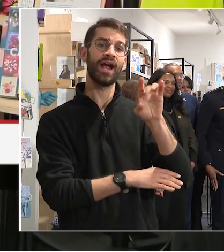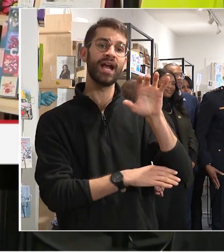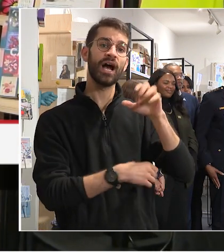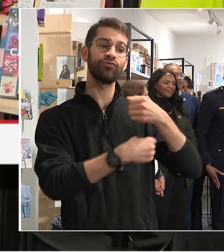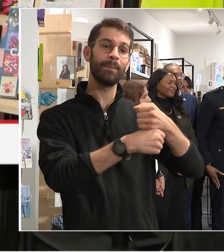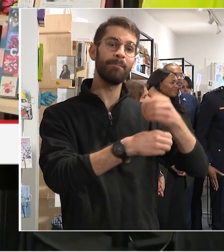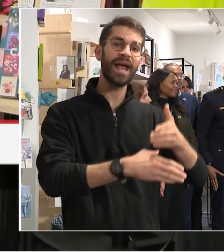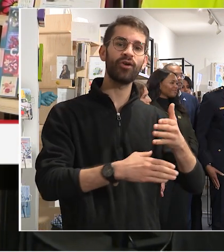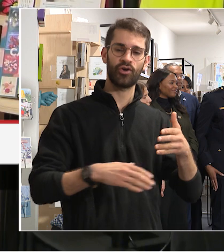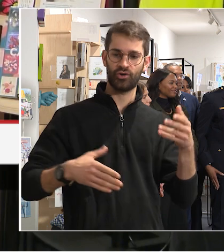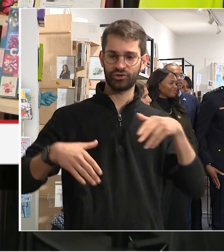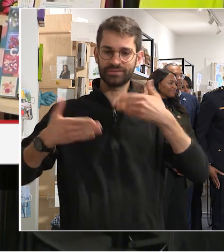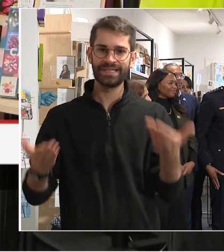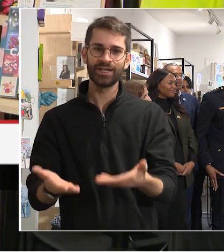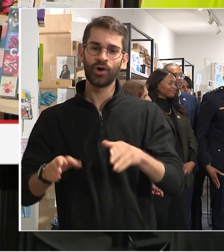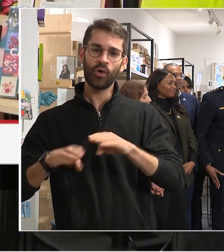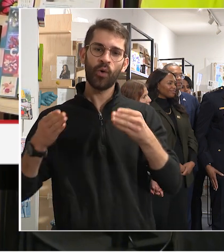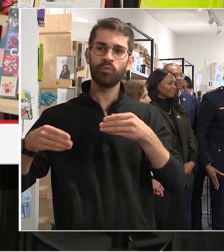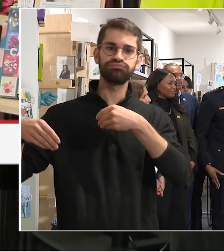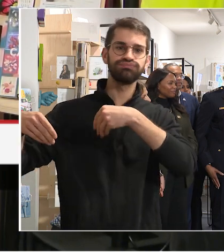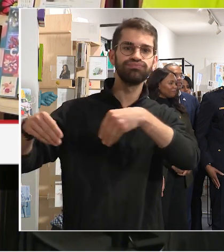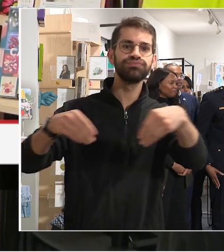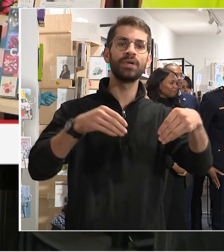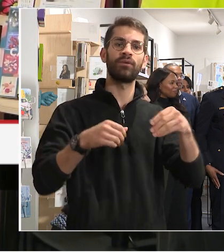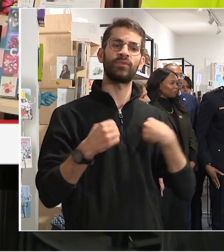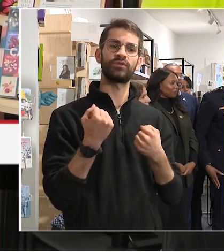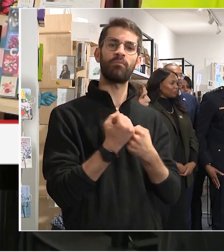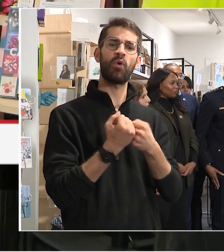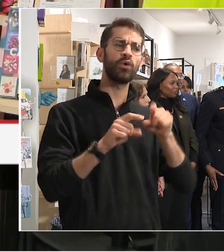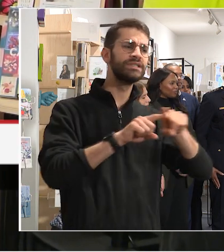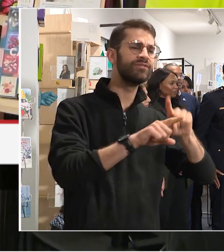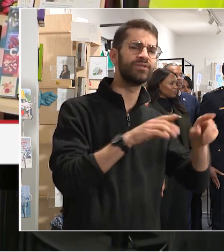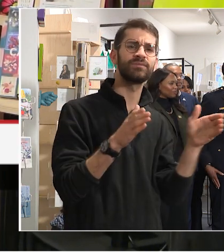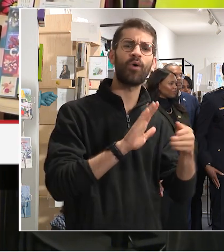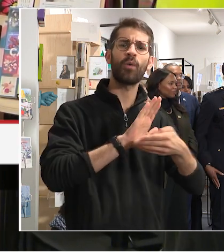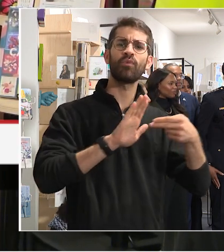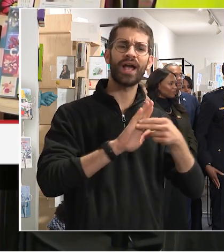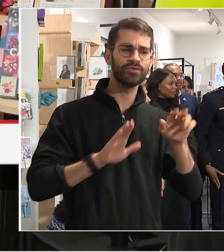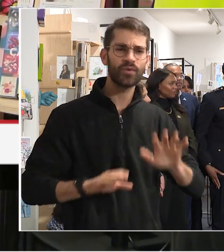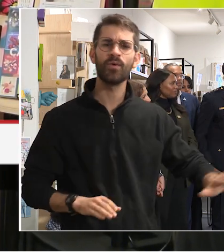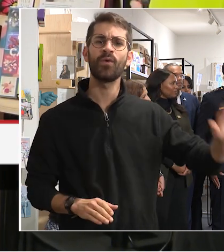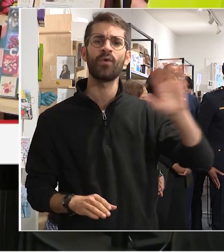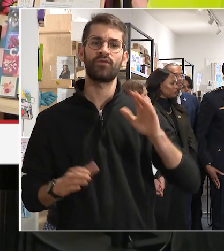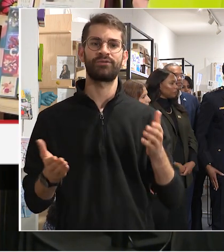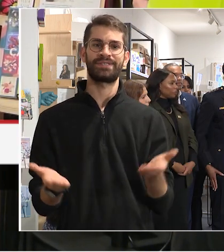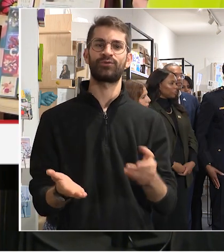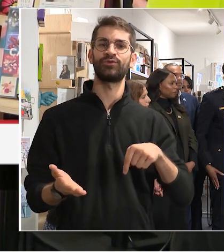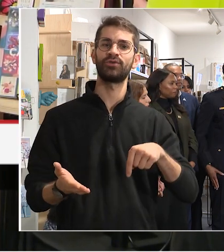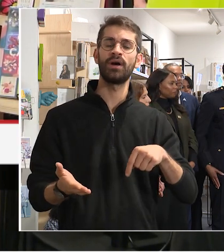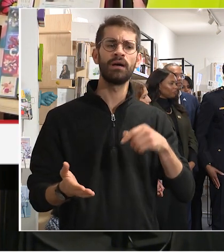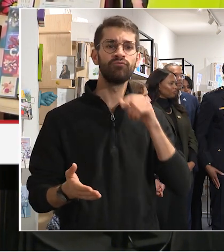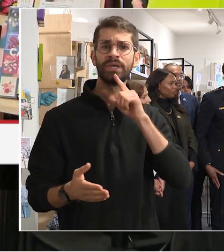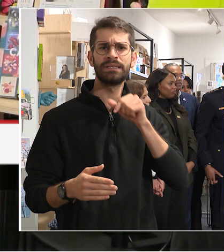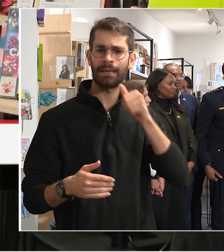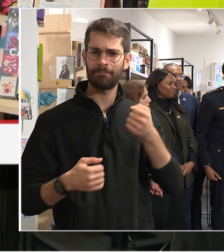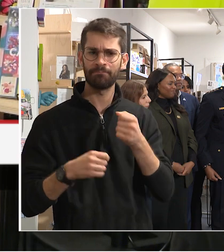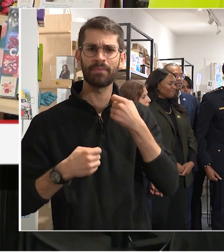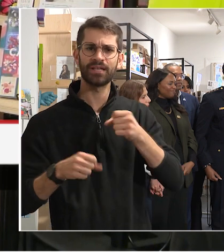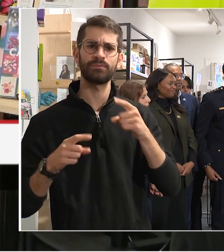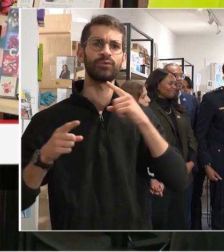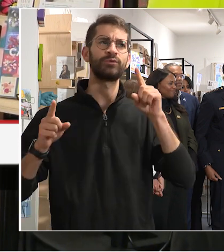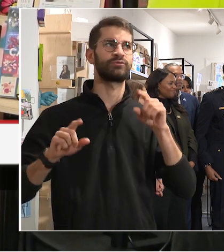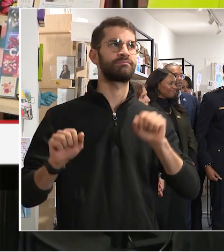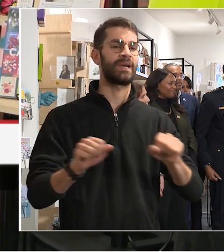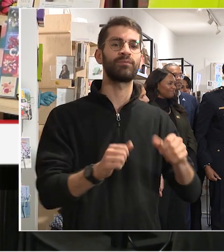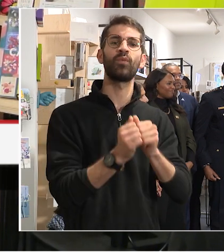over 1,000 small brands across our community. None of this would be possible without the support of Mayor